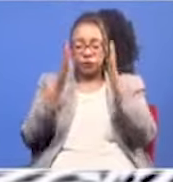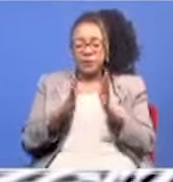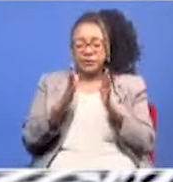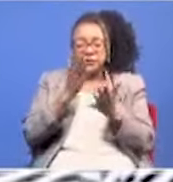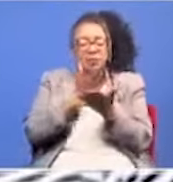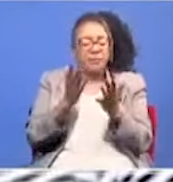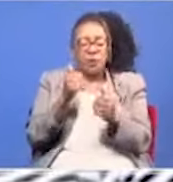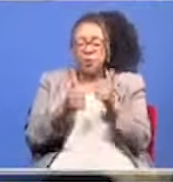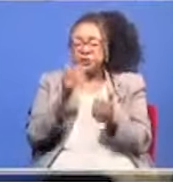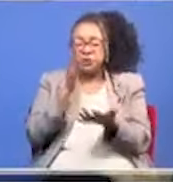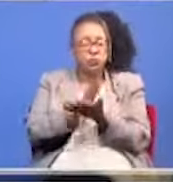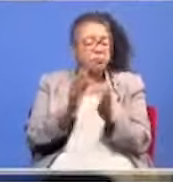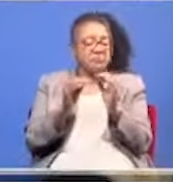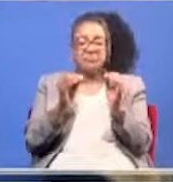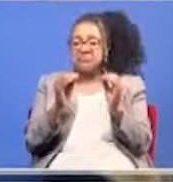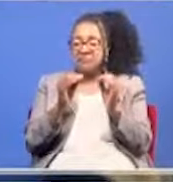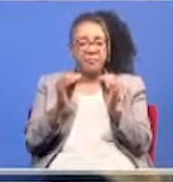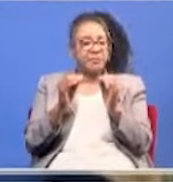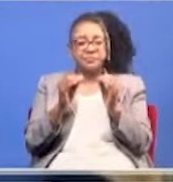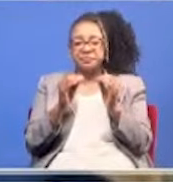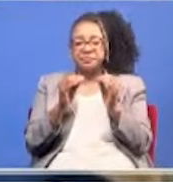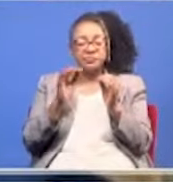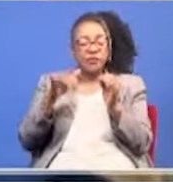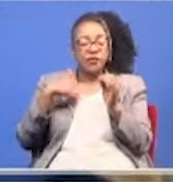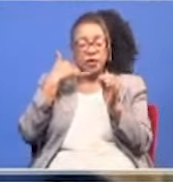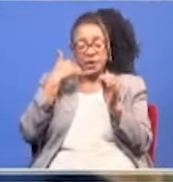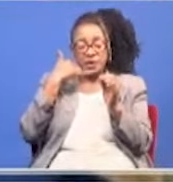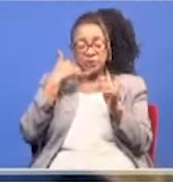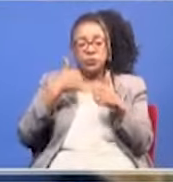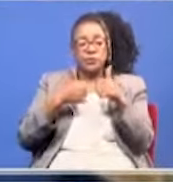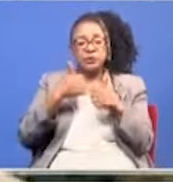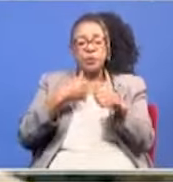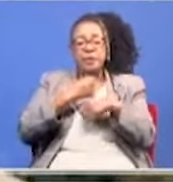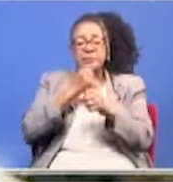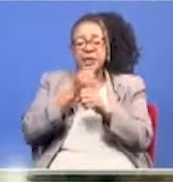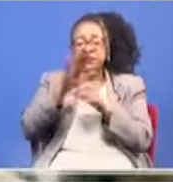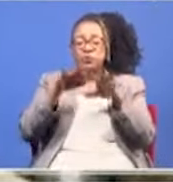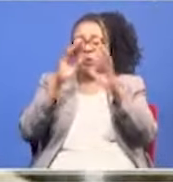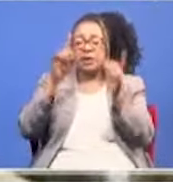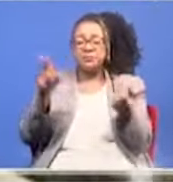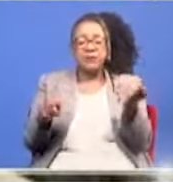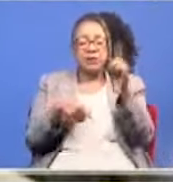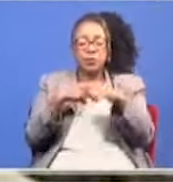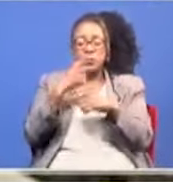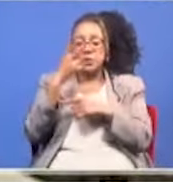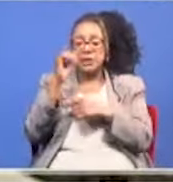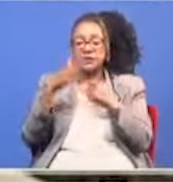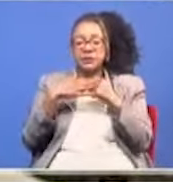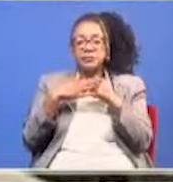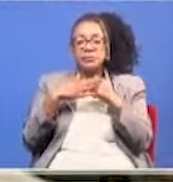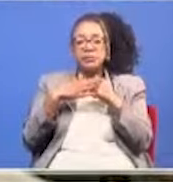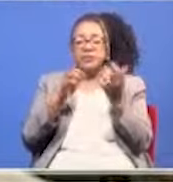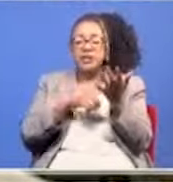ambao haikuwa ya ukweli. It is the phone call that would turn Nicholas Kilonzo's world upside down in 2019. The teacher of English, who